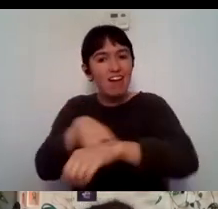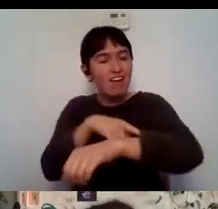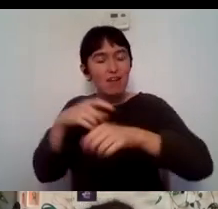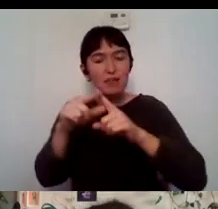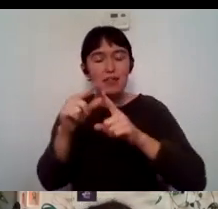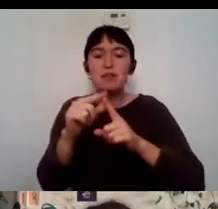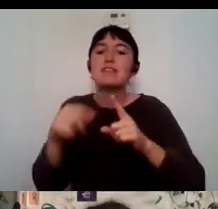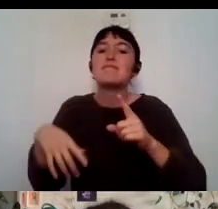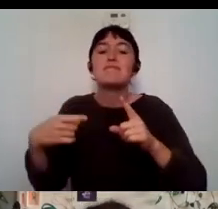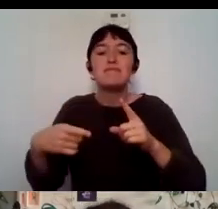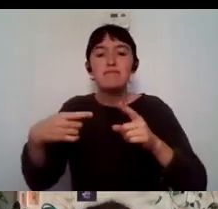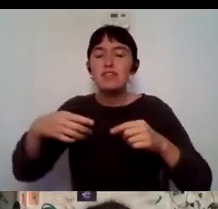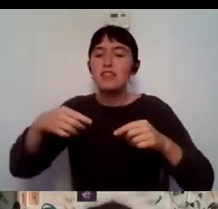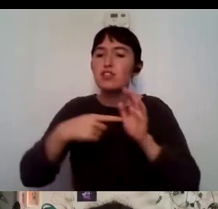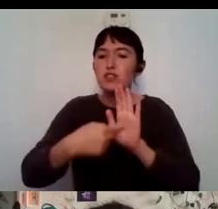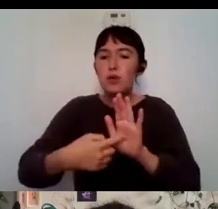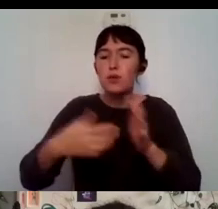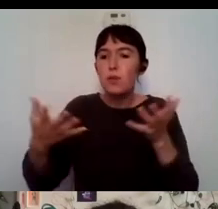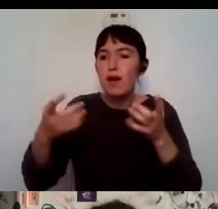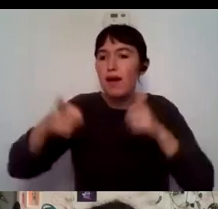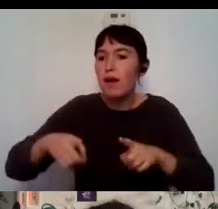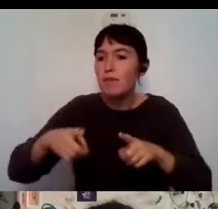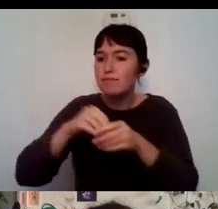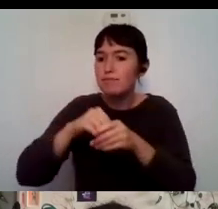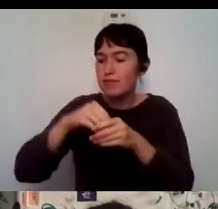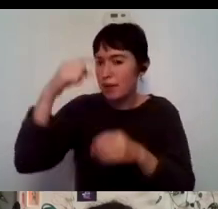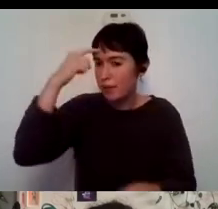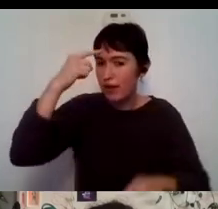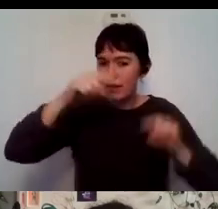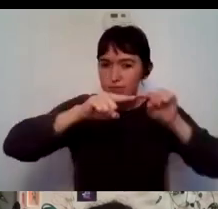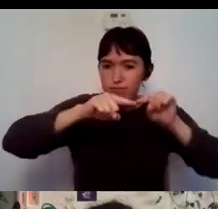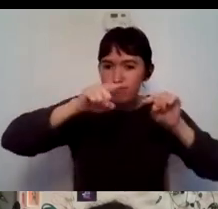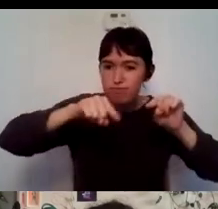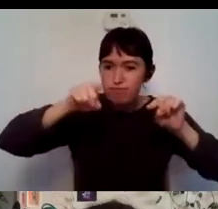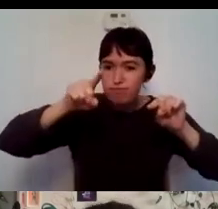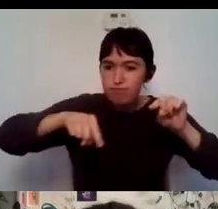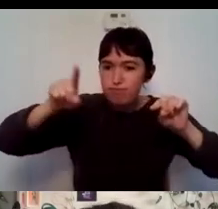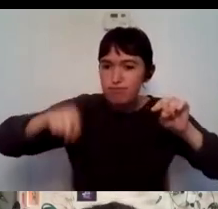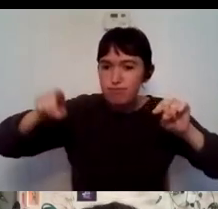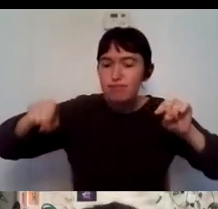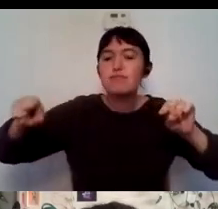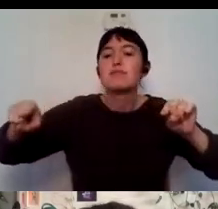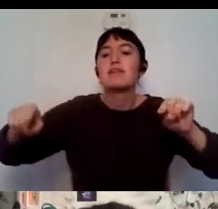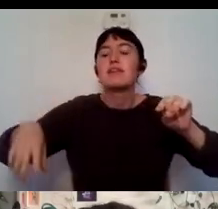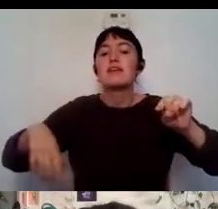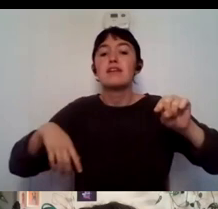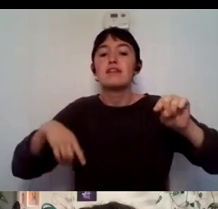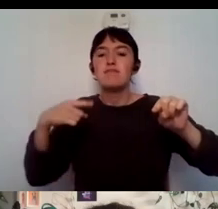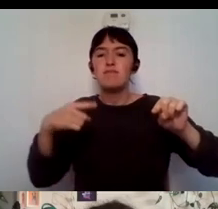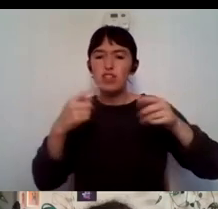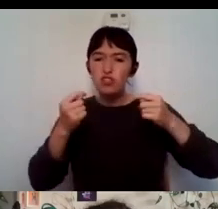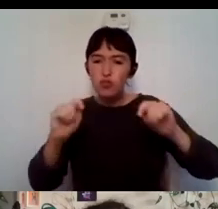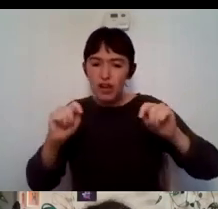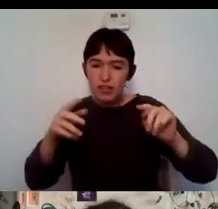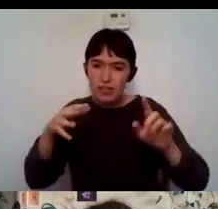like just squiggles. You can see here that there's just a bunch of squiggles that are produced that is trying to capture some